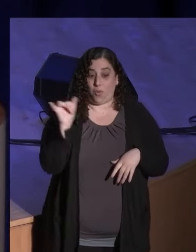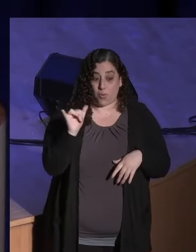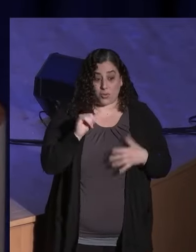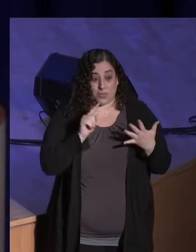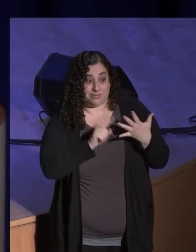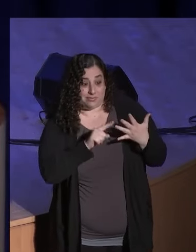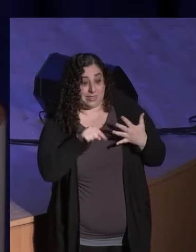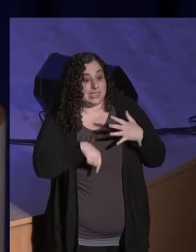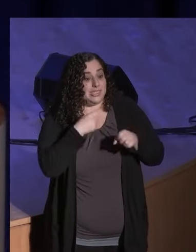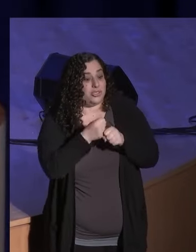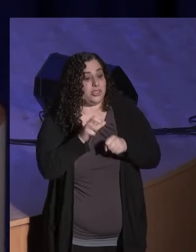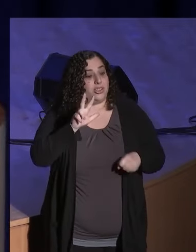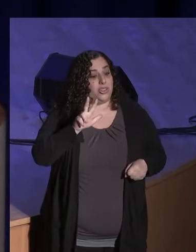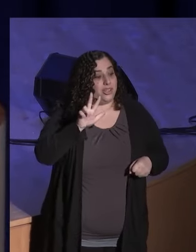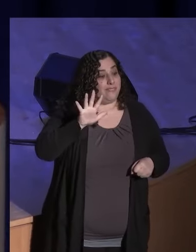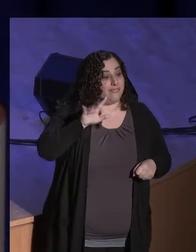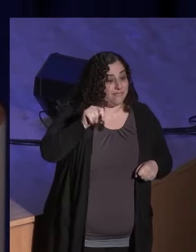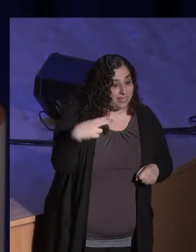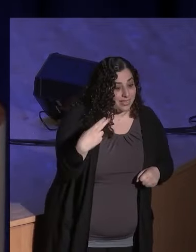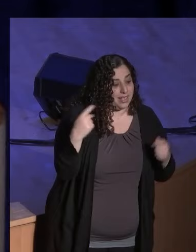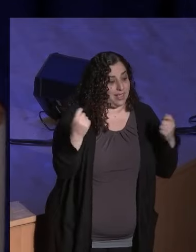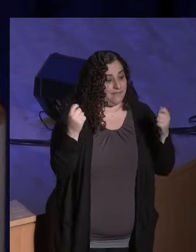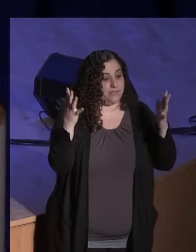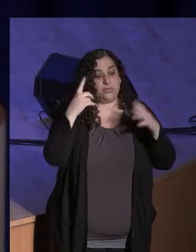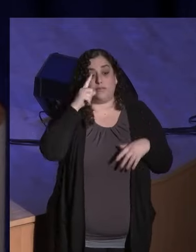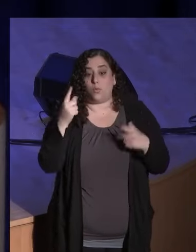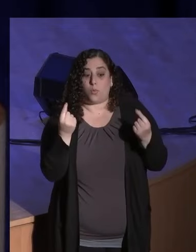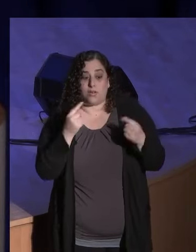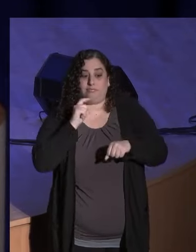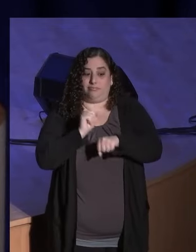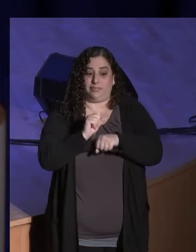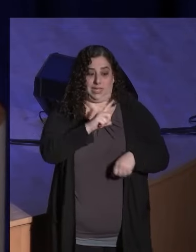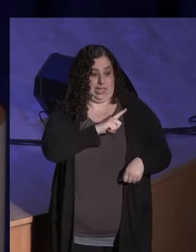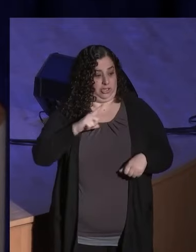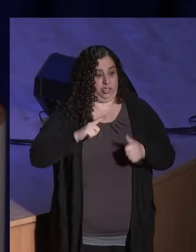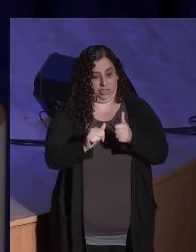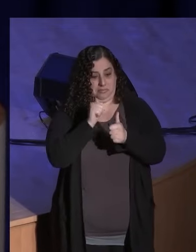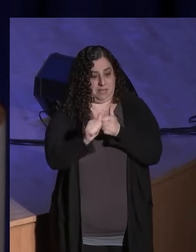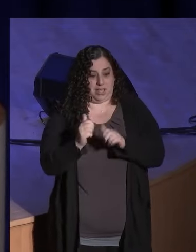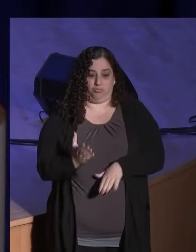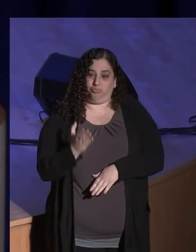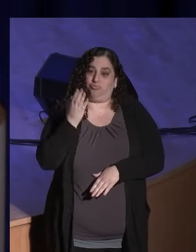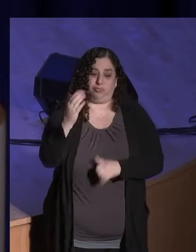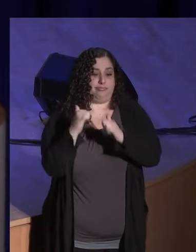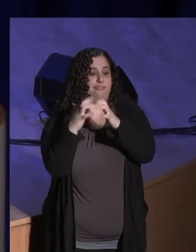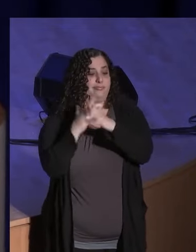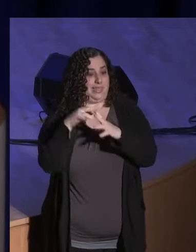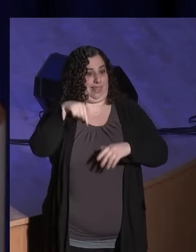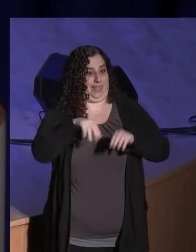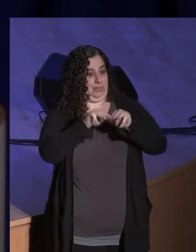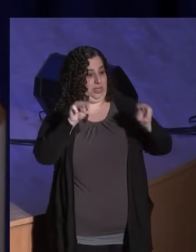the legislation that founded the museum, the National Museum of the American Indian Act.